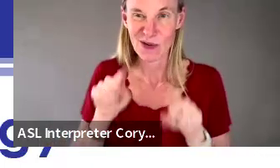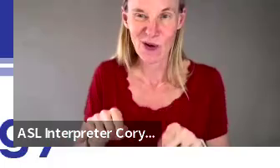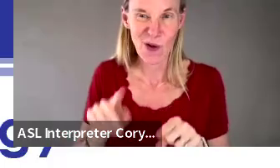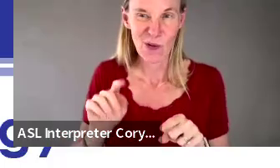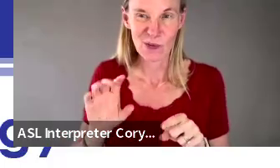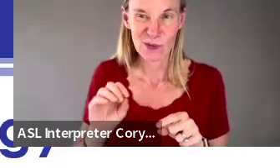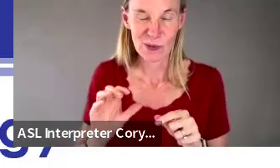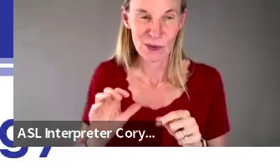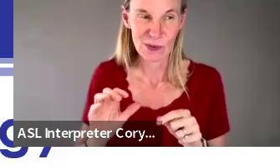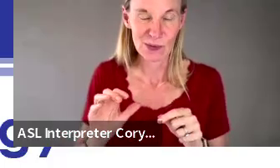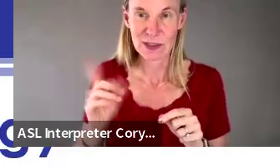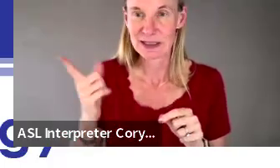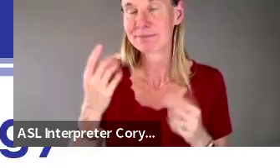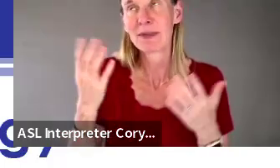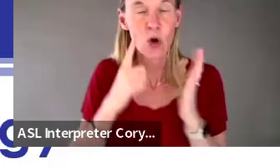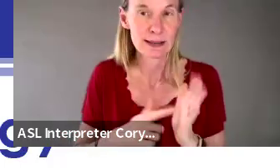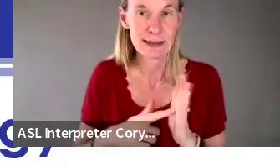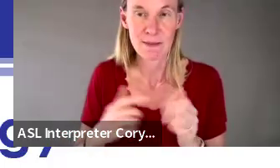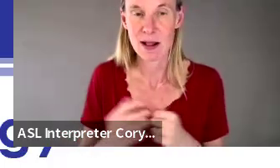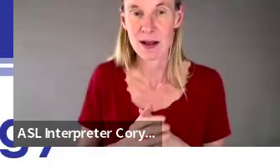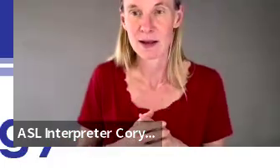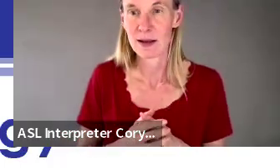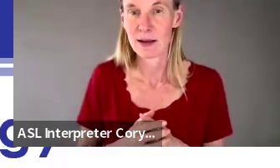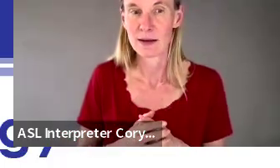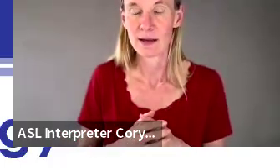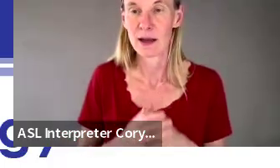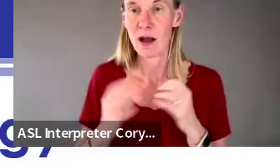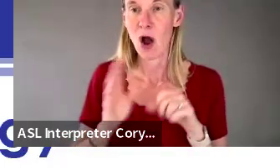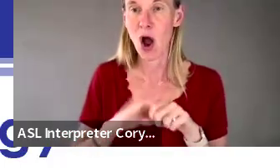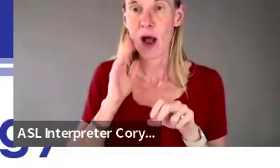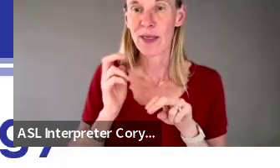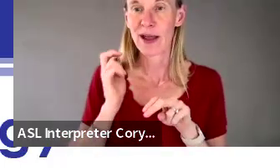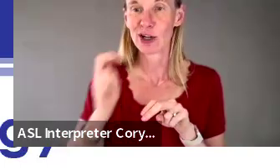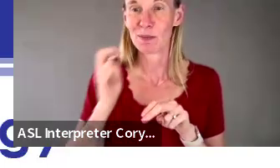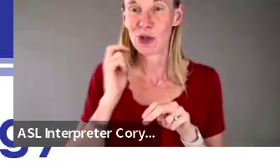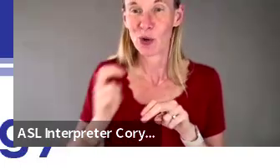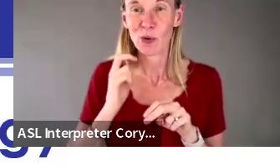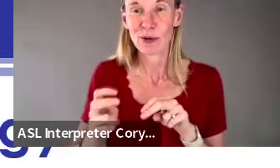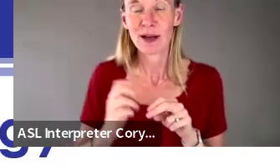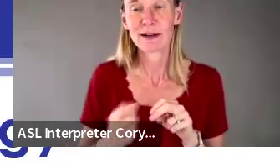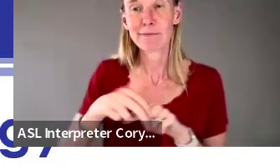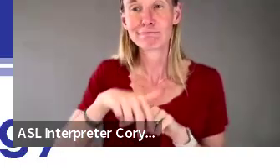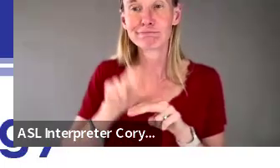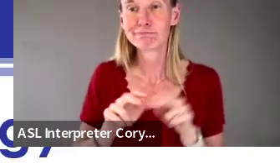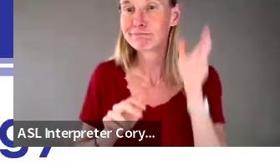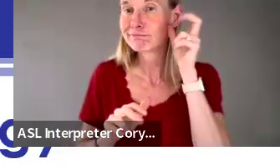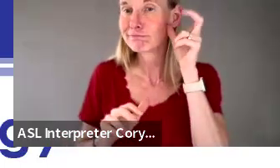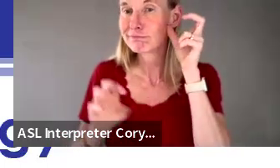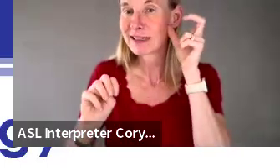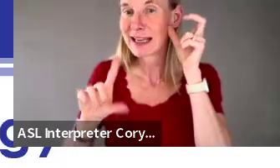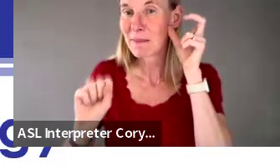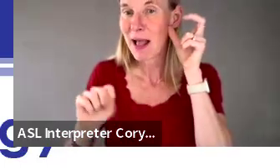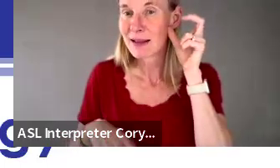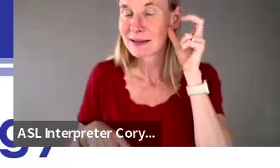like that somebody can drive, on their commute and listen to their emails read out loud or